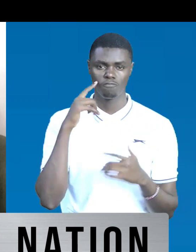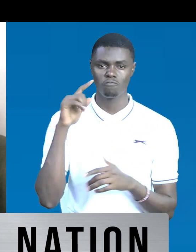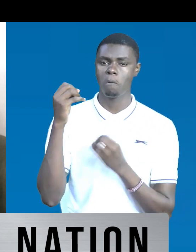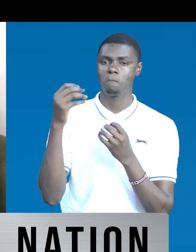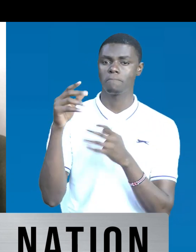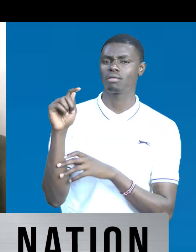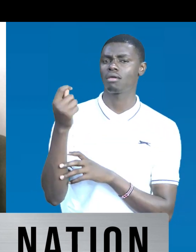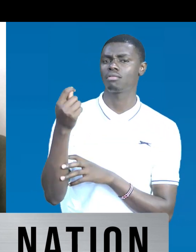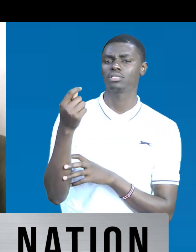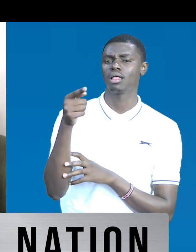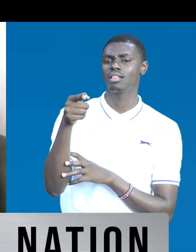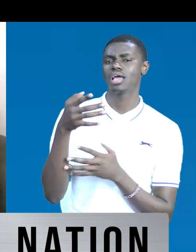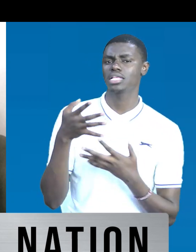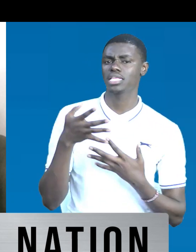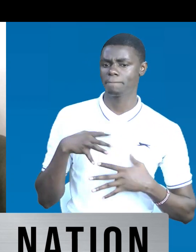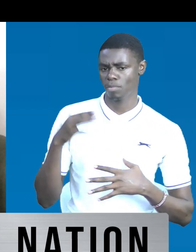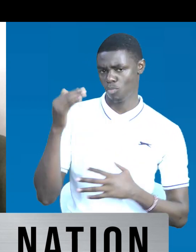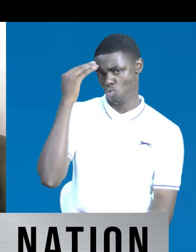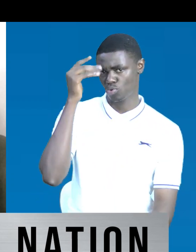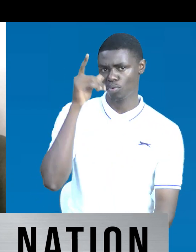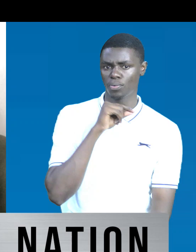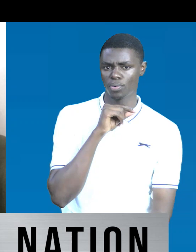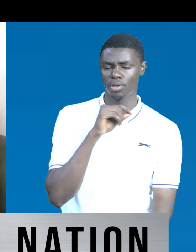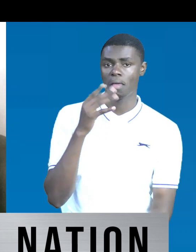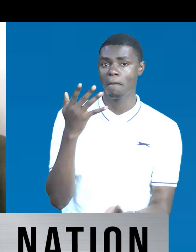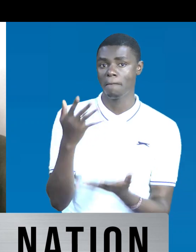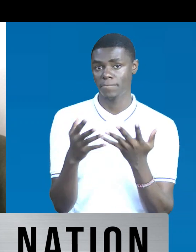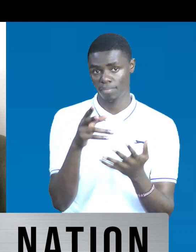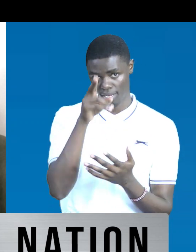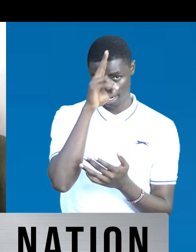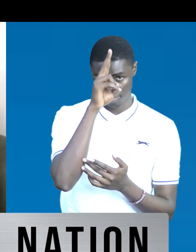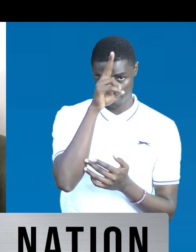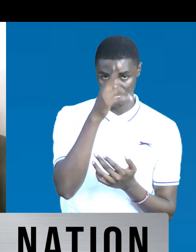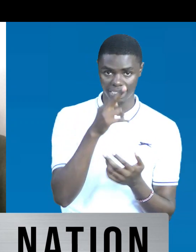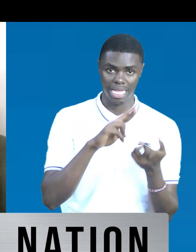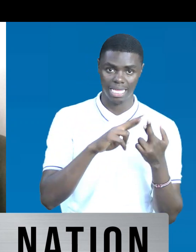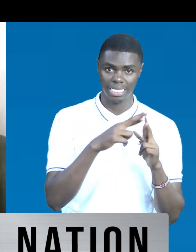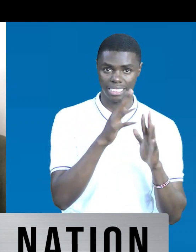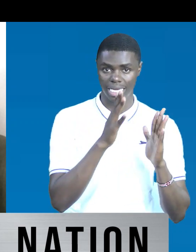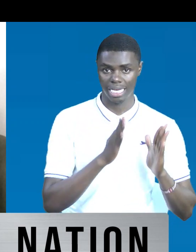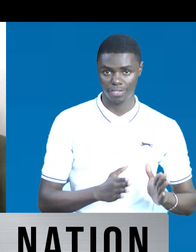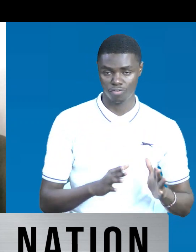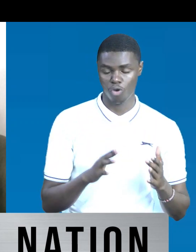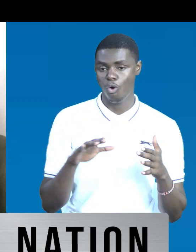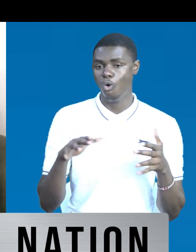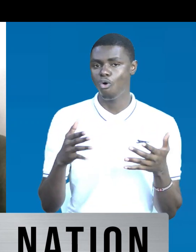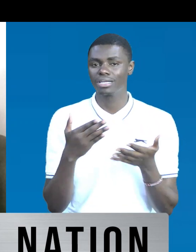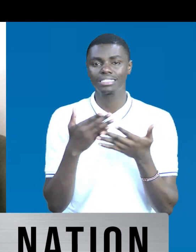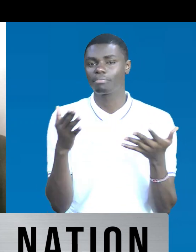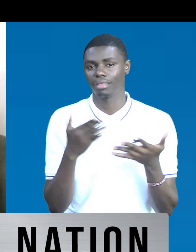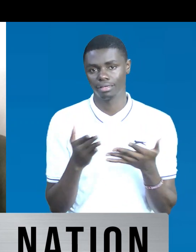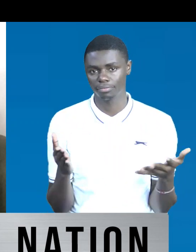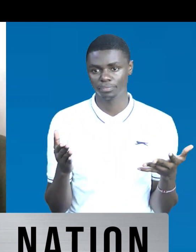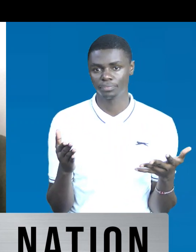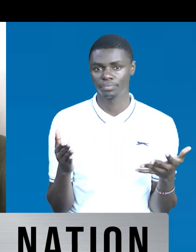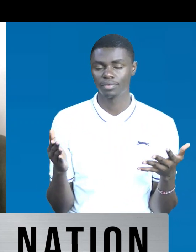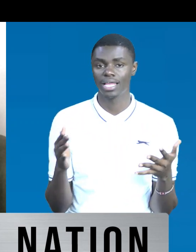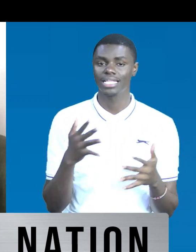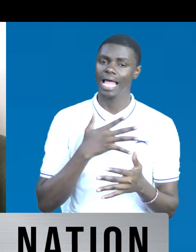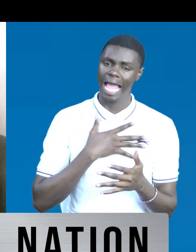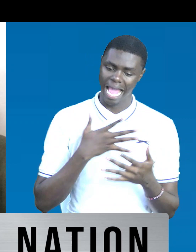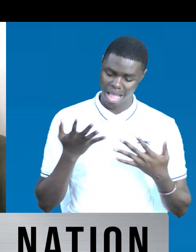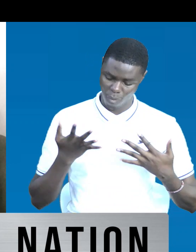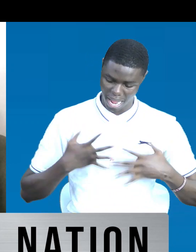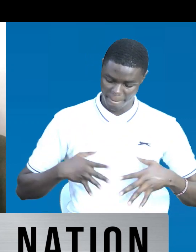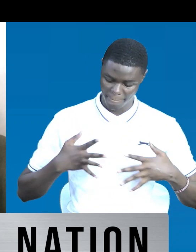these are people probably we know. There may be an officer with a relative or something like that. So it is our